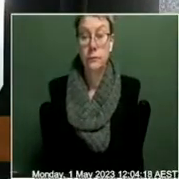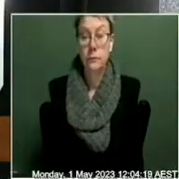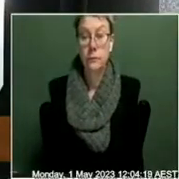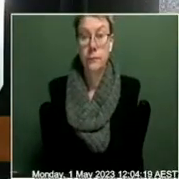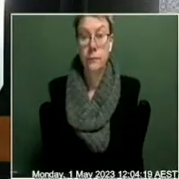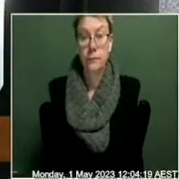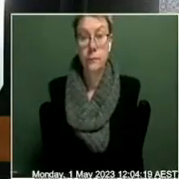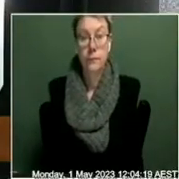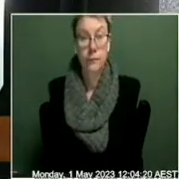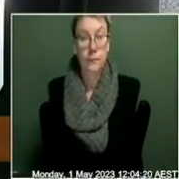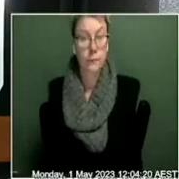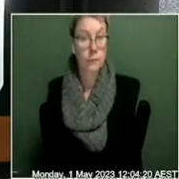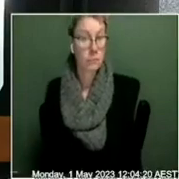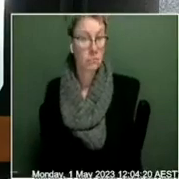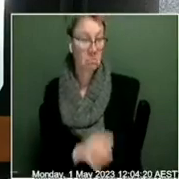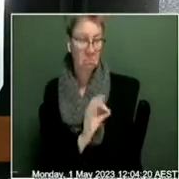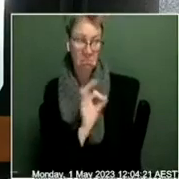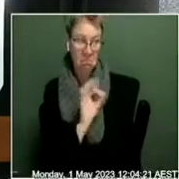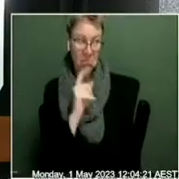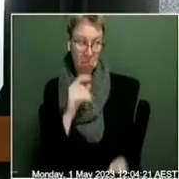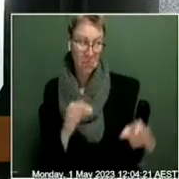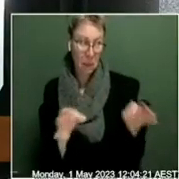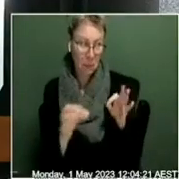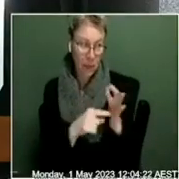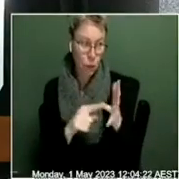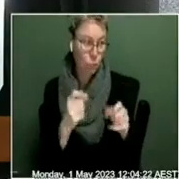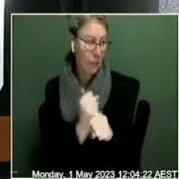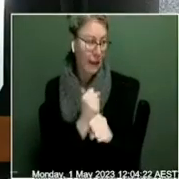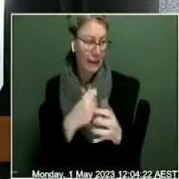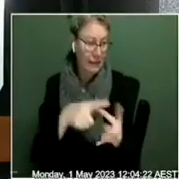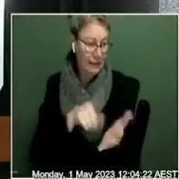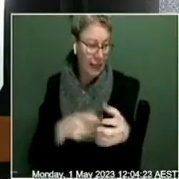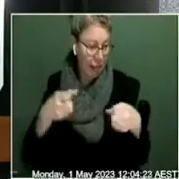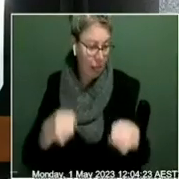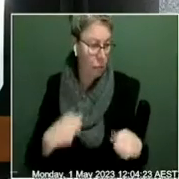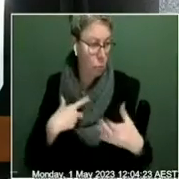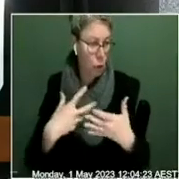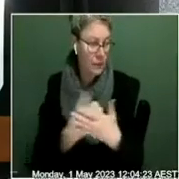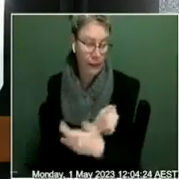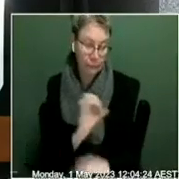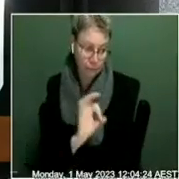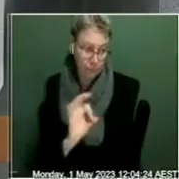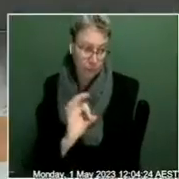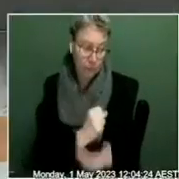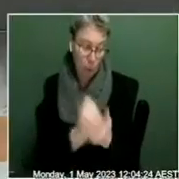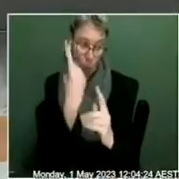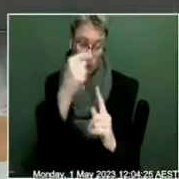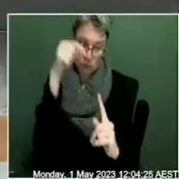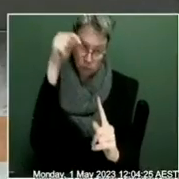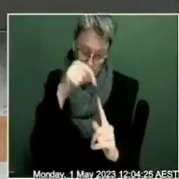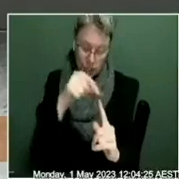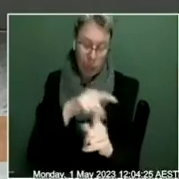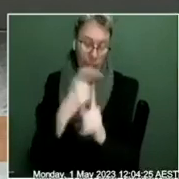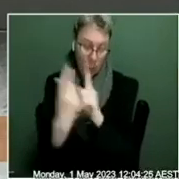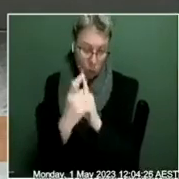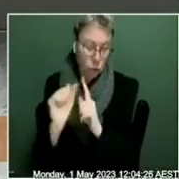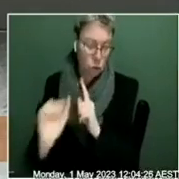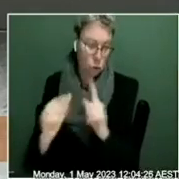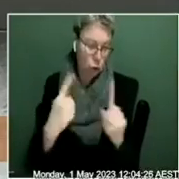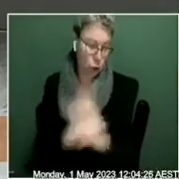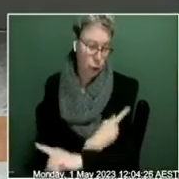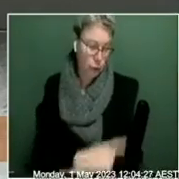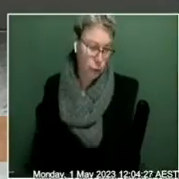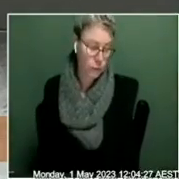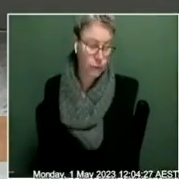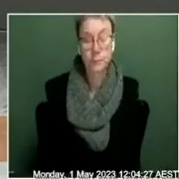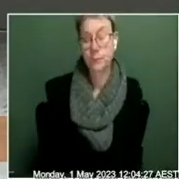central. The unions also called for the introduction of medical monitoring technology involving camera